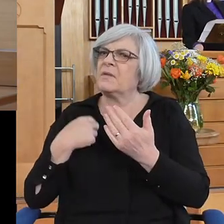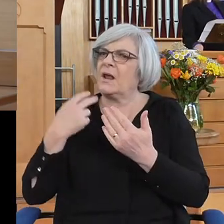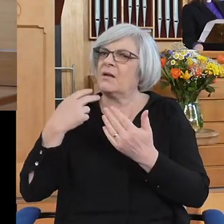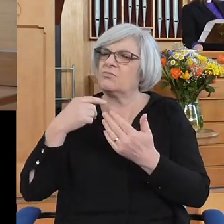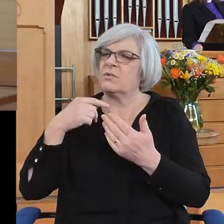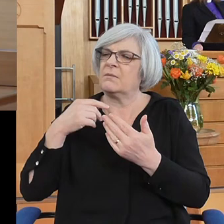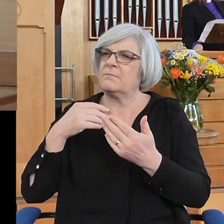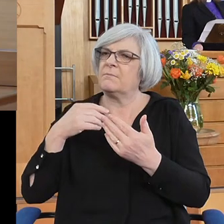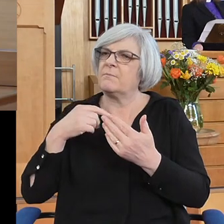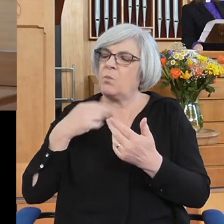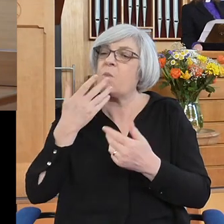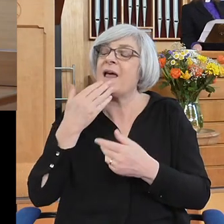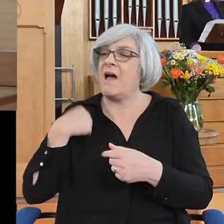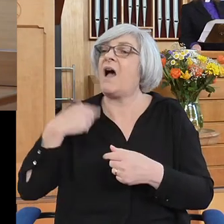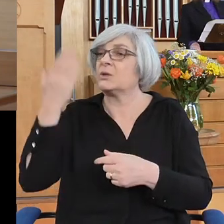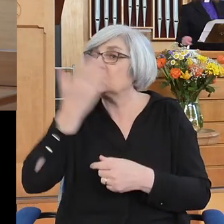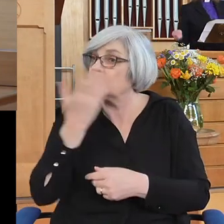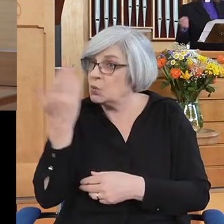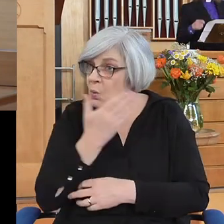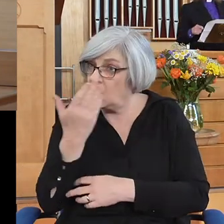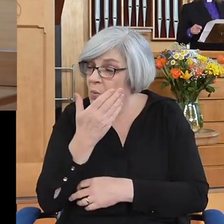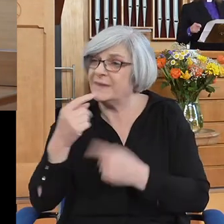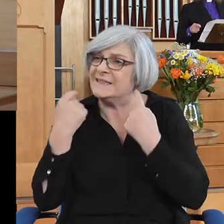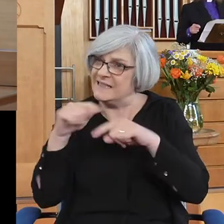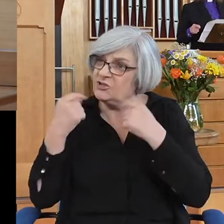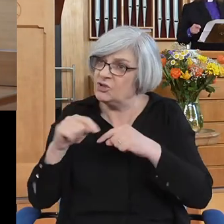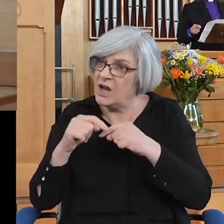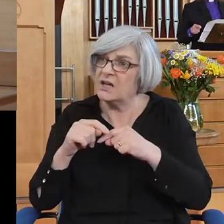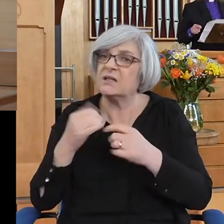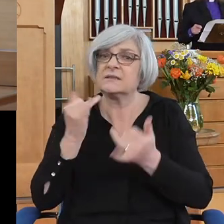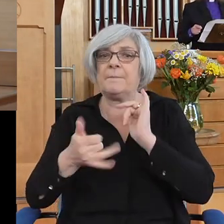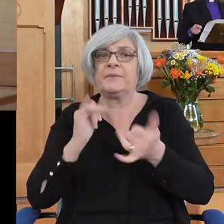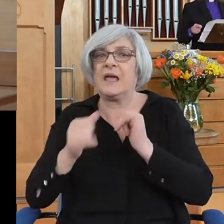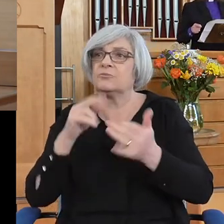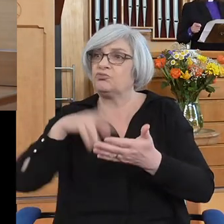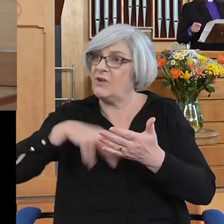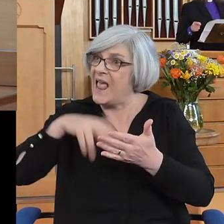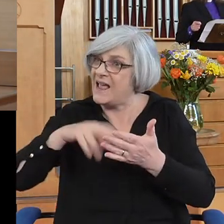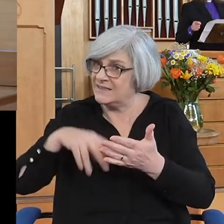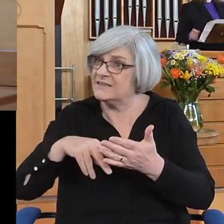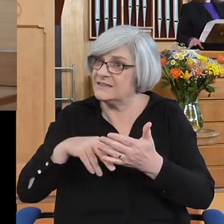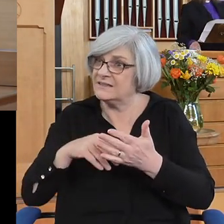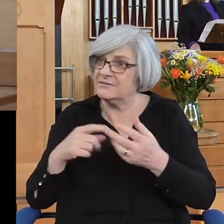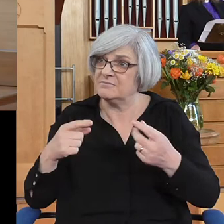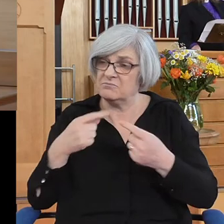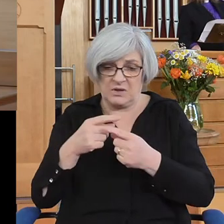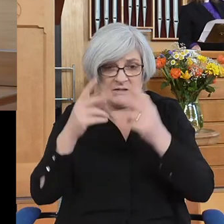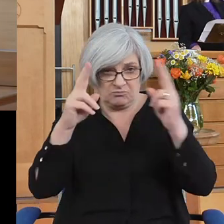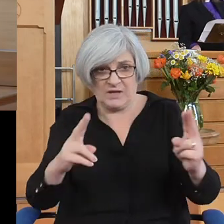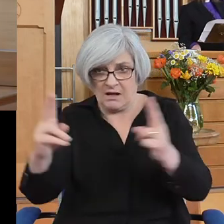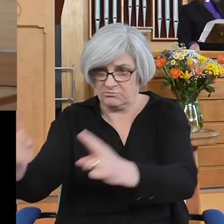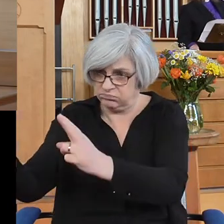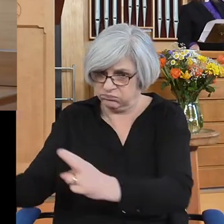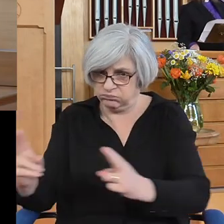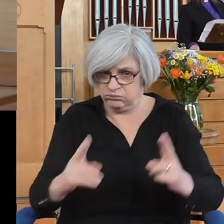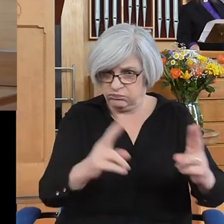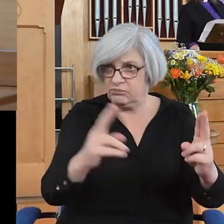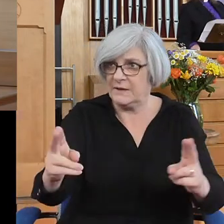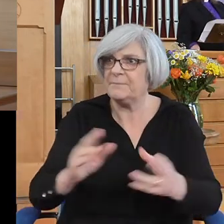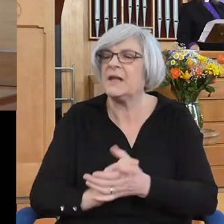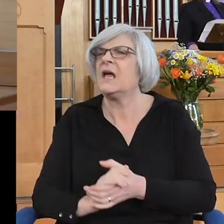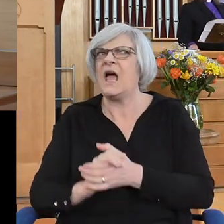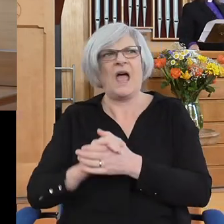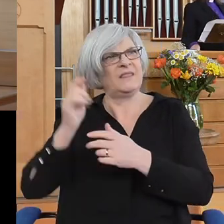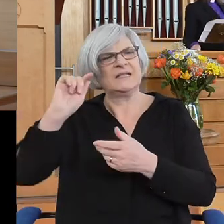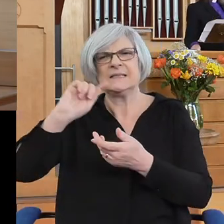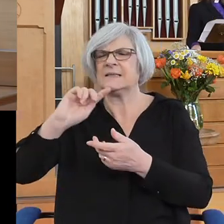me when I was in school. When I was at school, the teacher sometimes read a book to you. And that title, The Silver Sword, and I